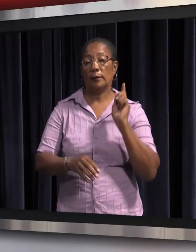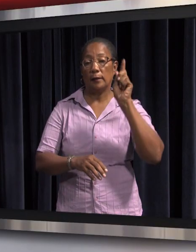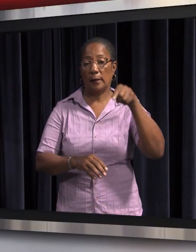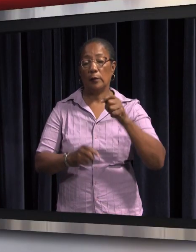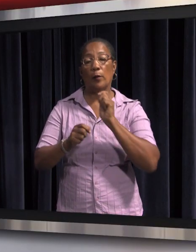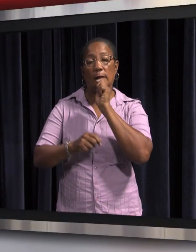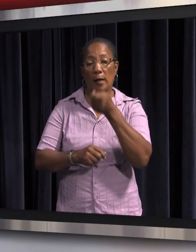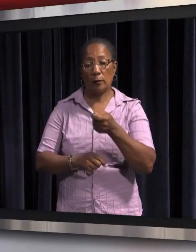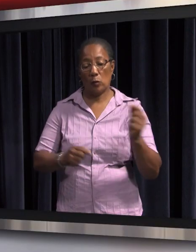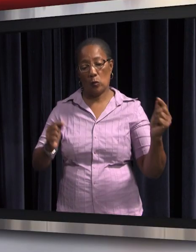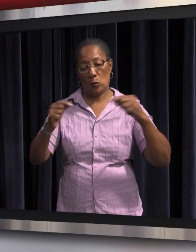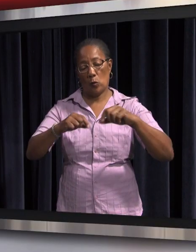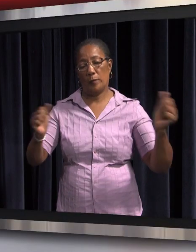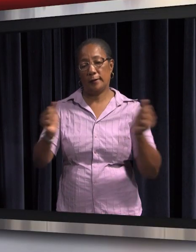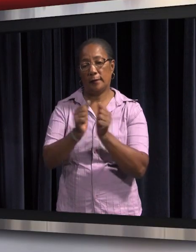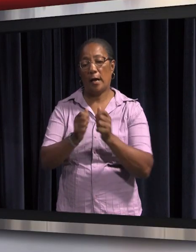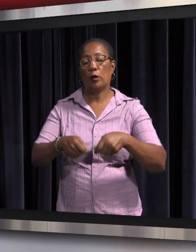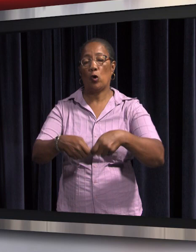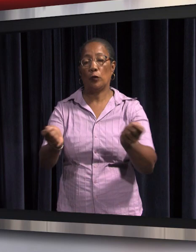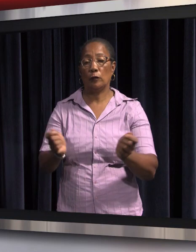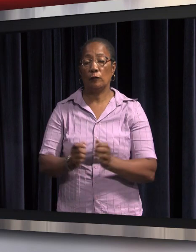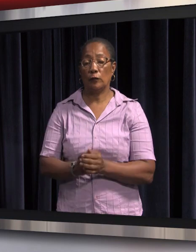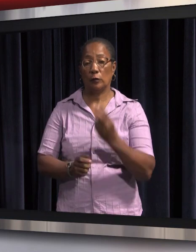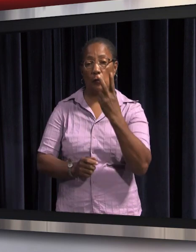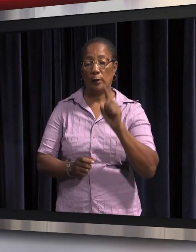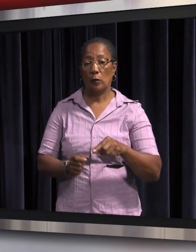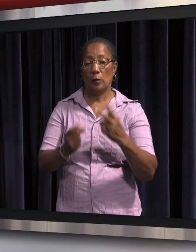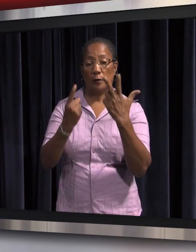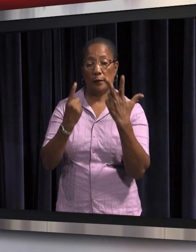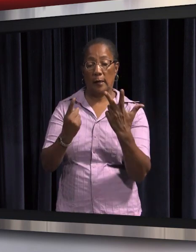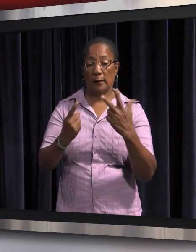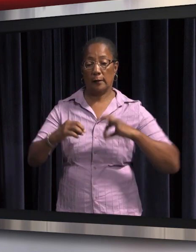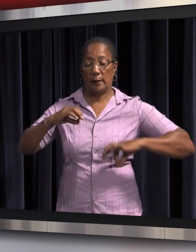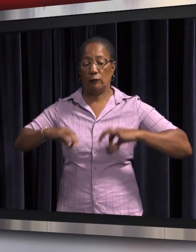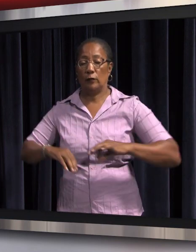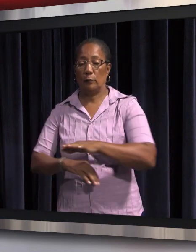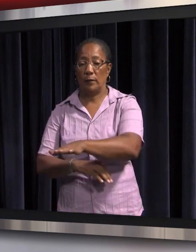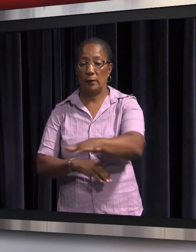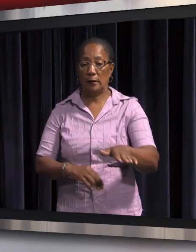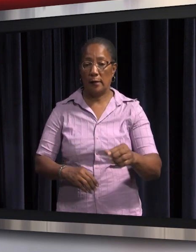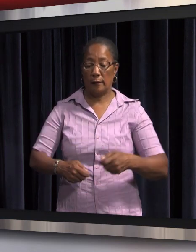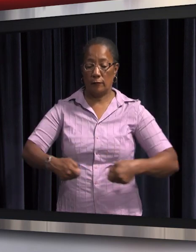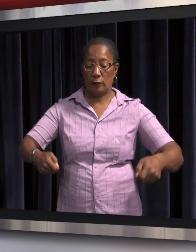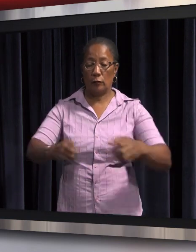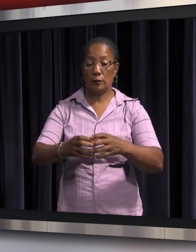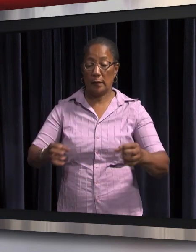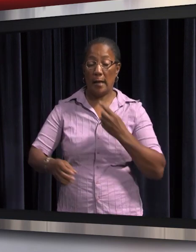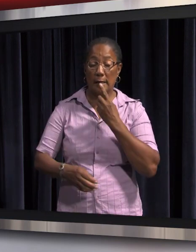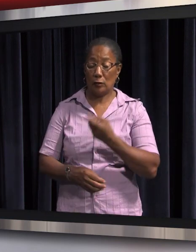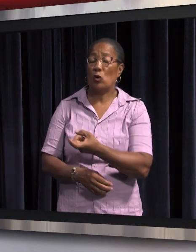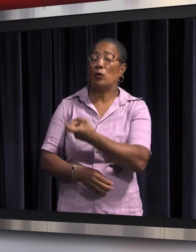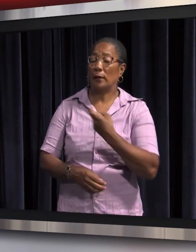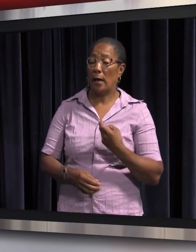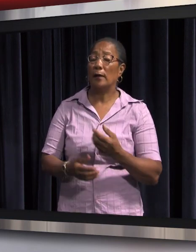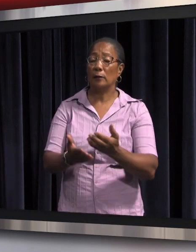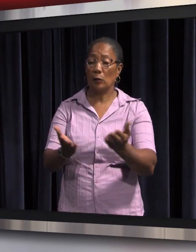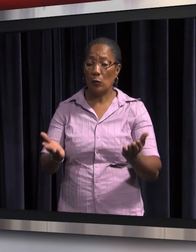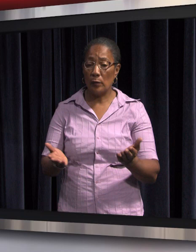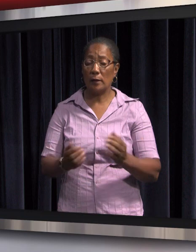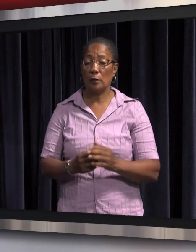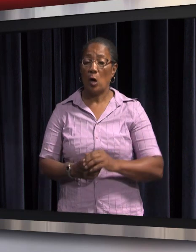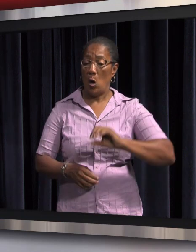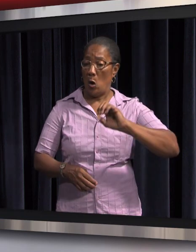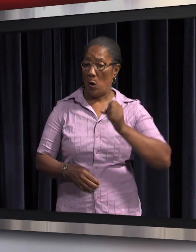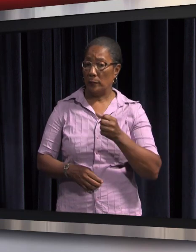project that was announced earlier will be carried out the coming year. 2018 has been very challenging for